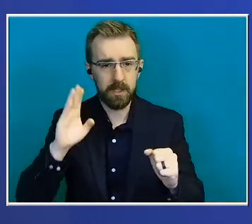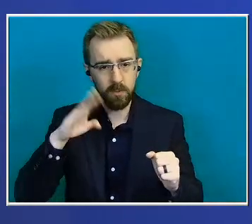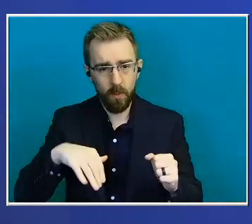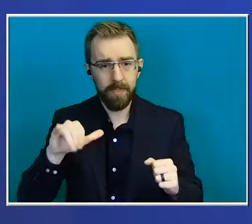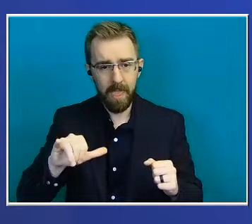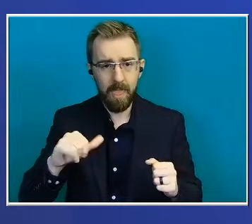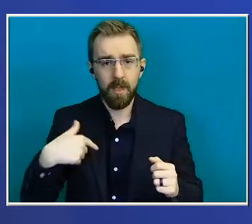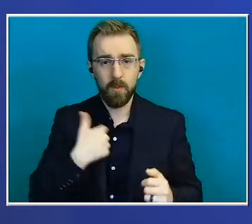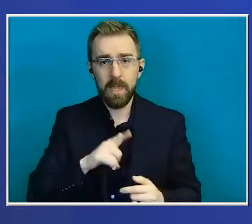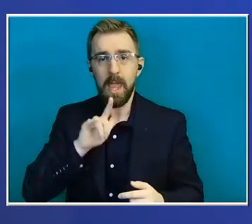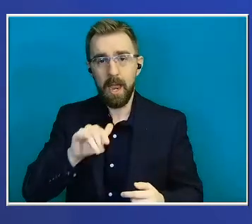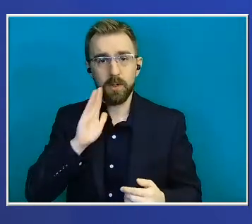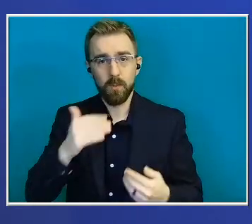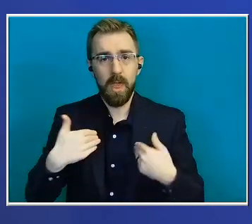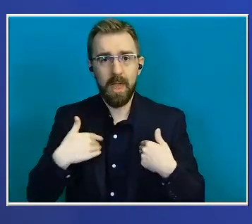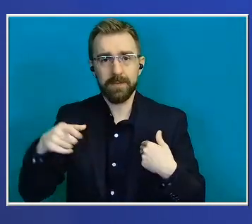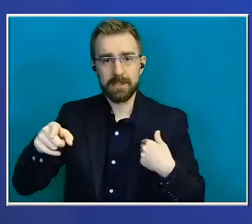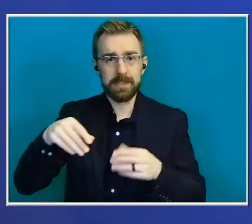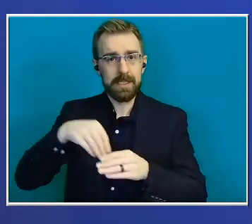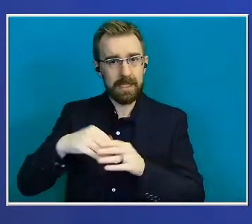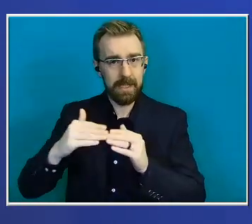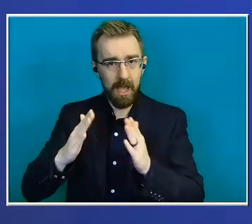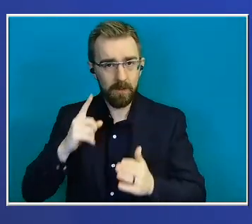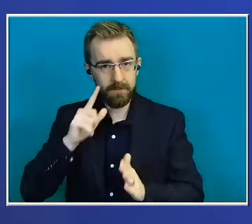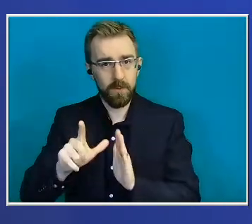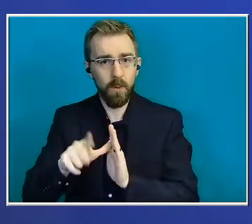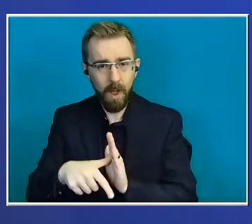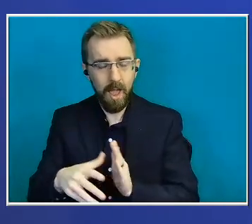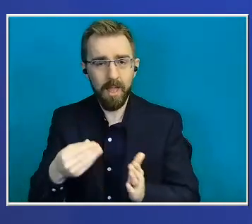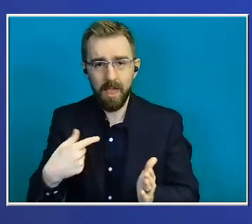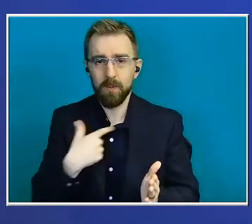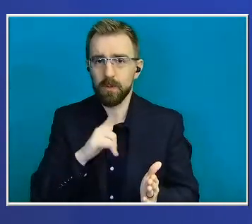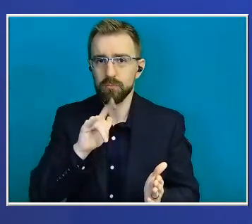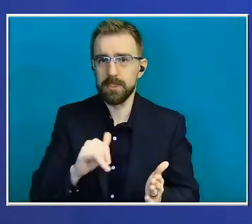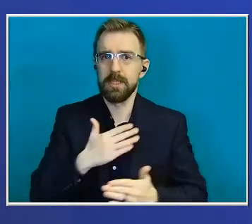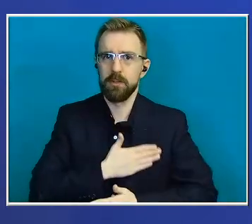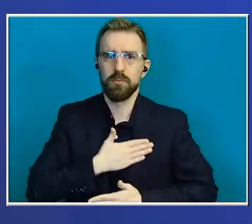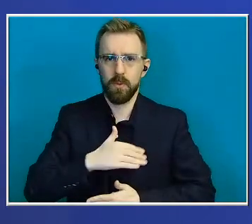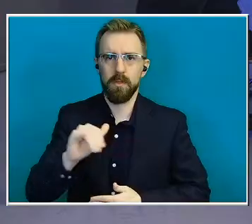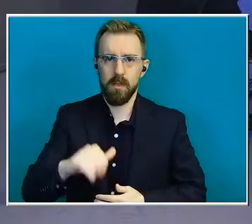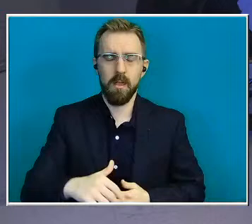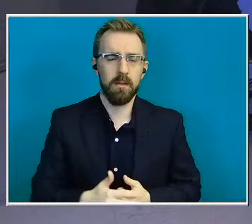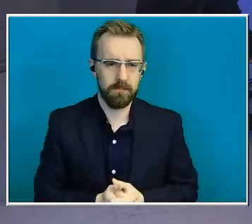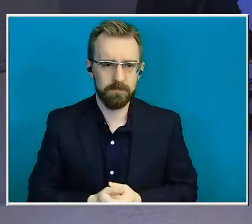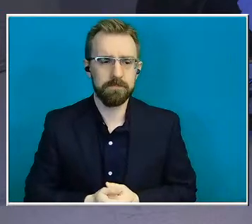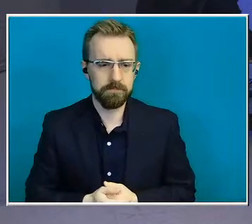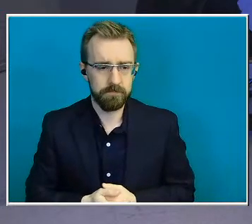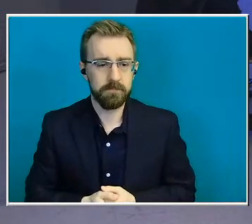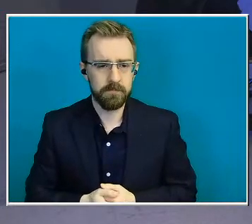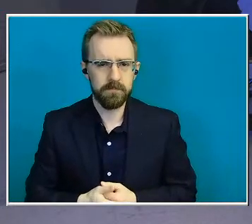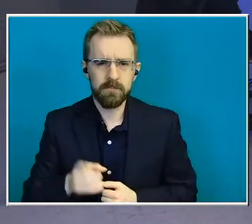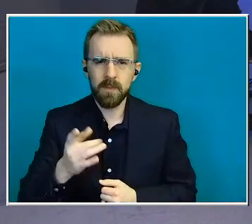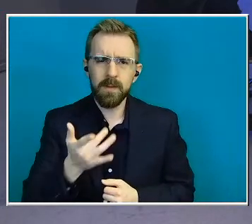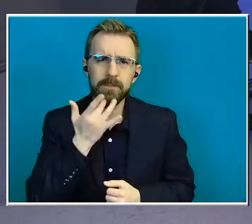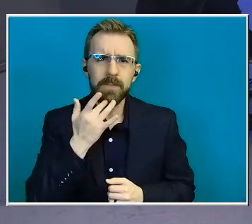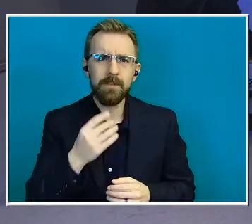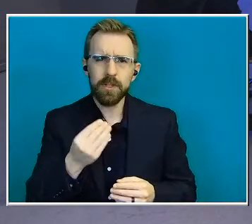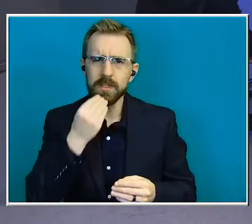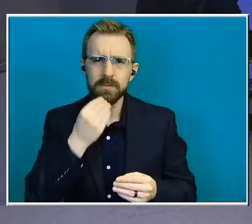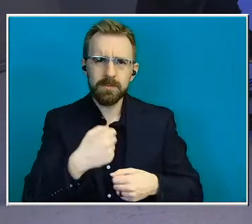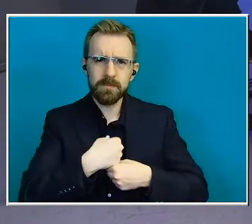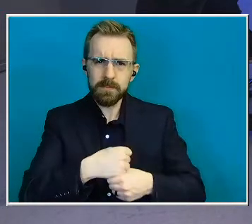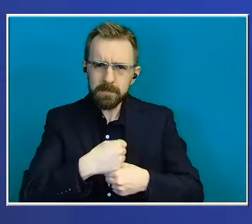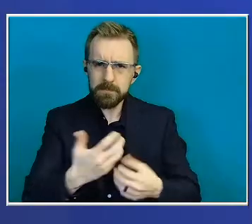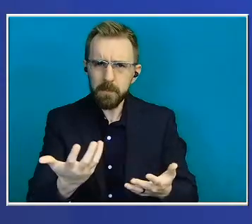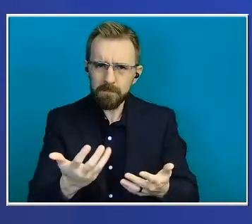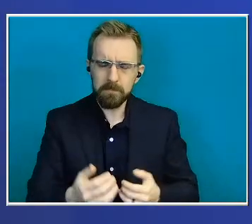this in the house for a while, and we really, really enjoyed being able to do it. What was your favorite recipe? The